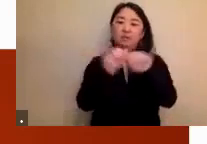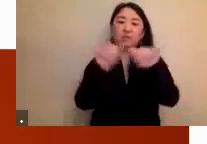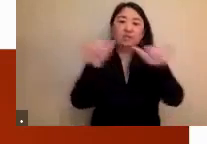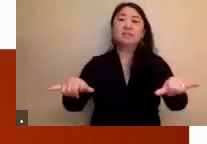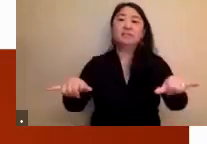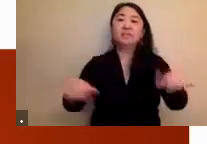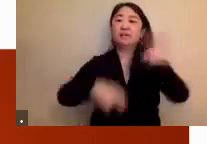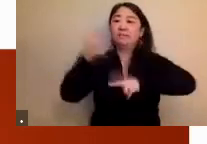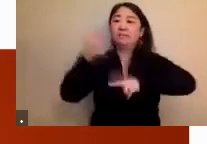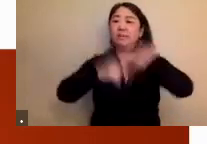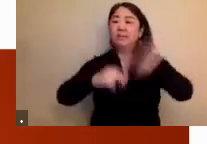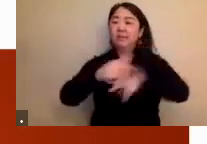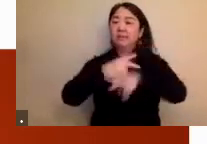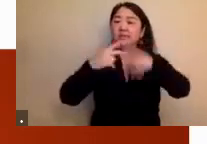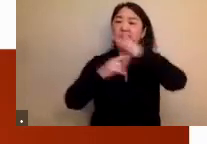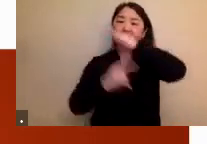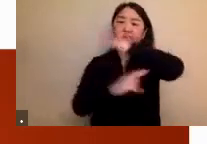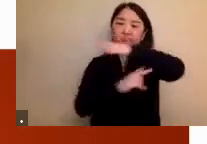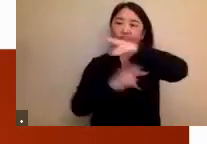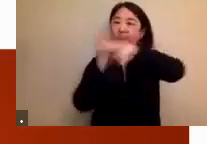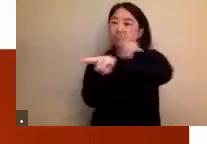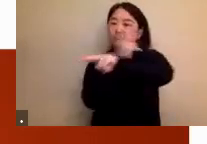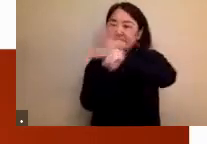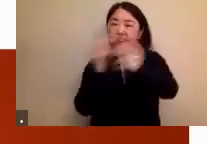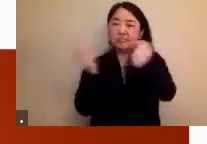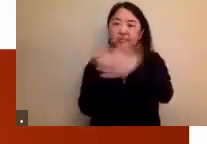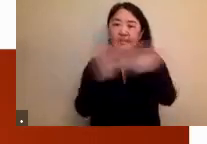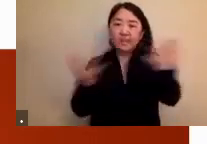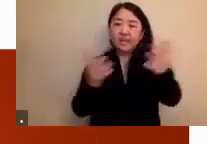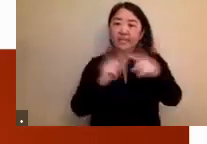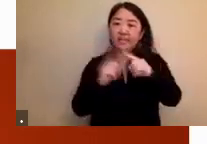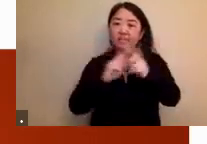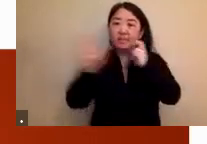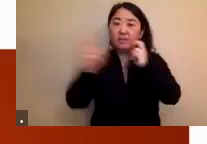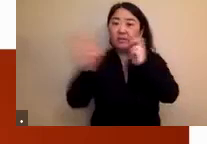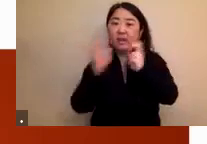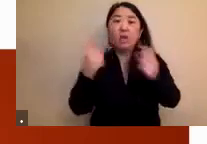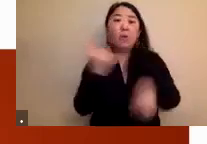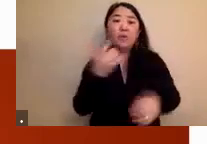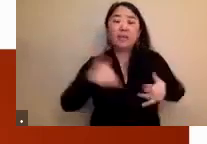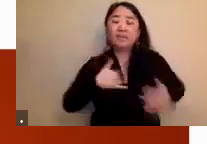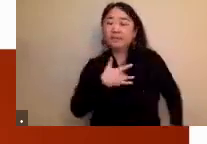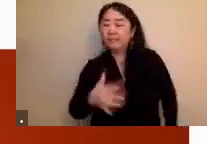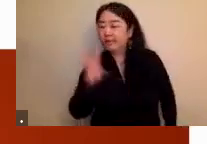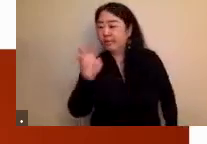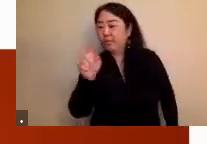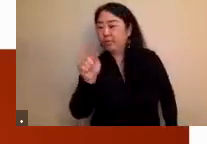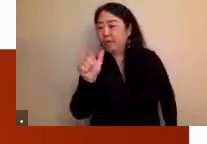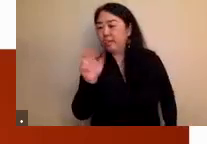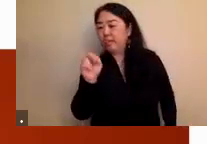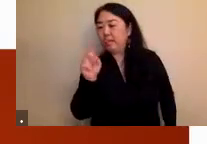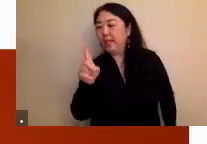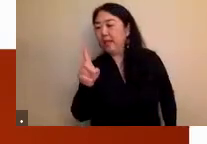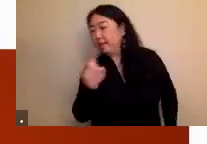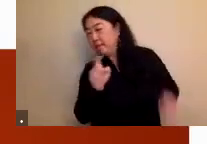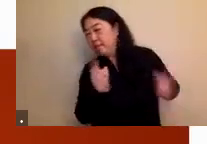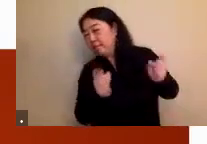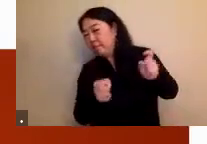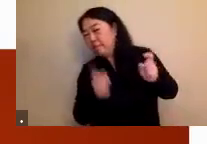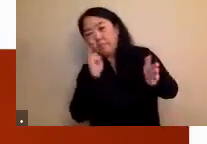or construction is there's typically a wetland mitigation study that is done